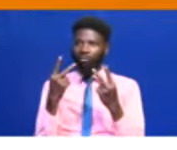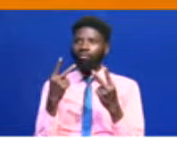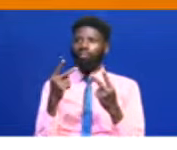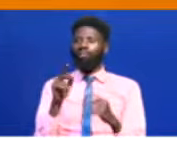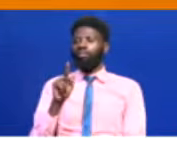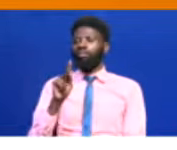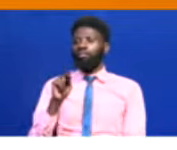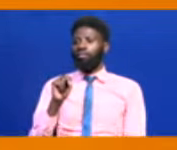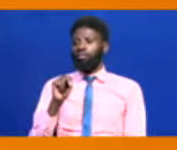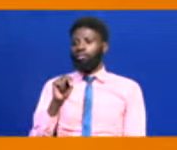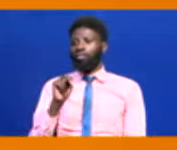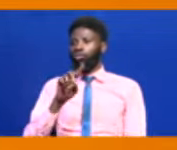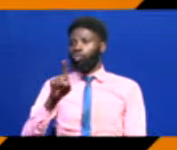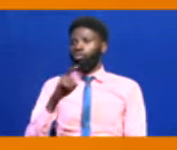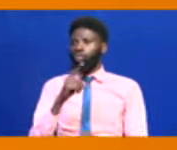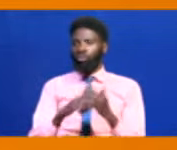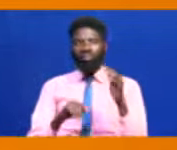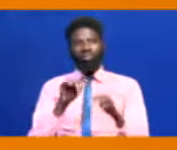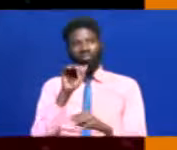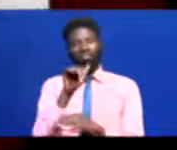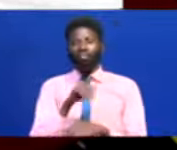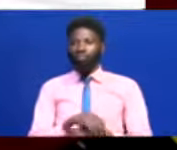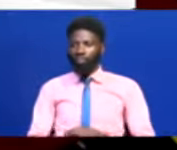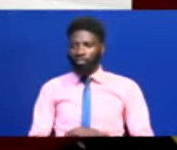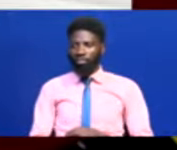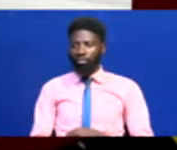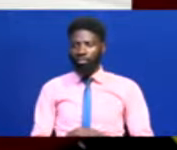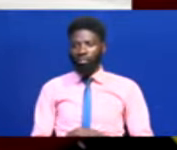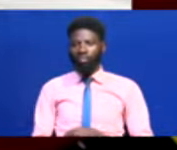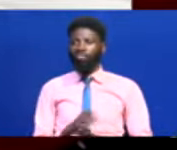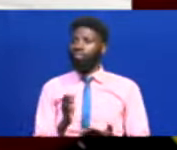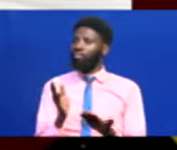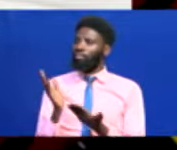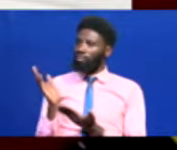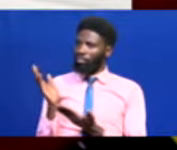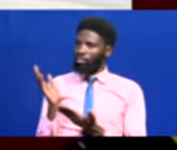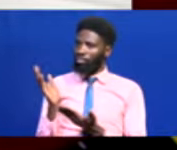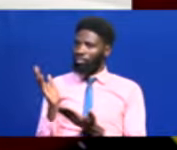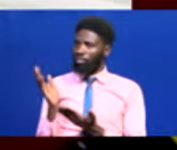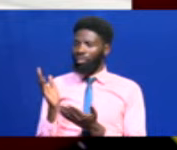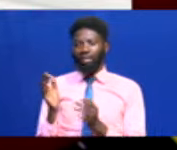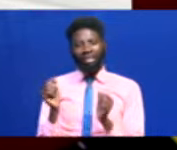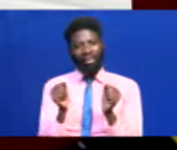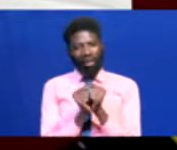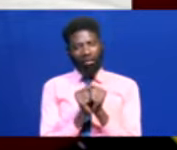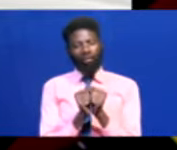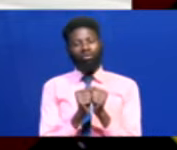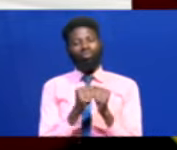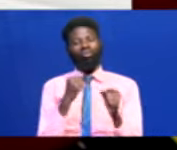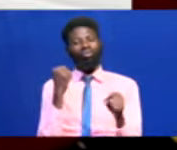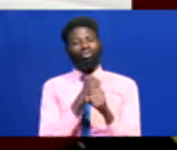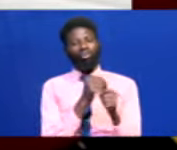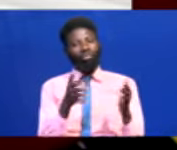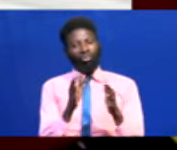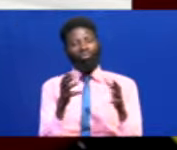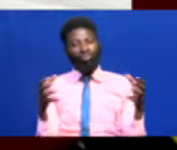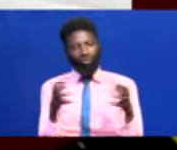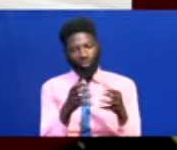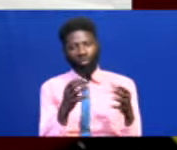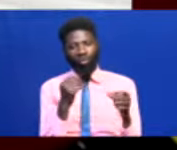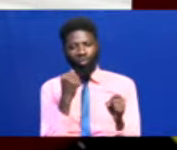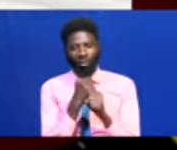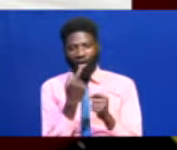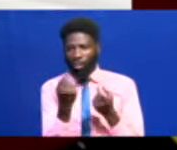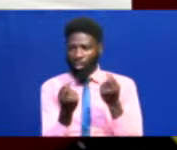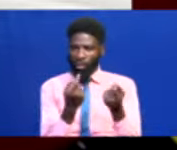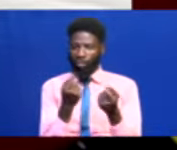to say. Mm-hmm. That he's asking, apart from the 10 slots Zawatwa Mkono, will the question of unemployment be solved?